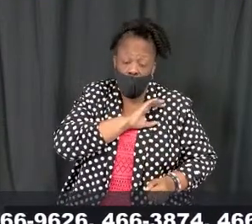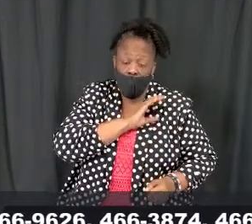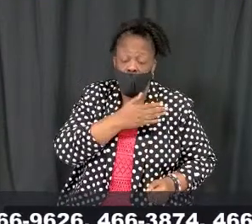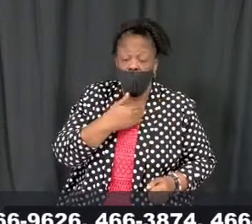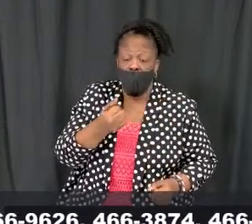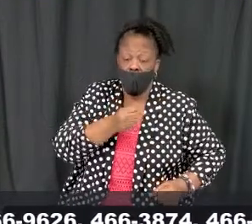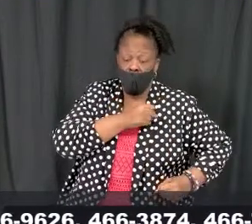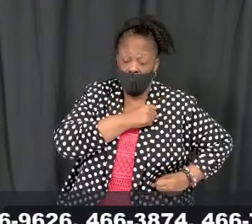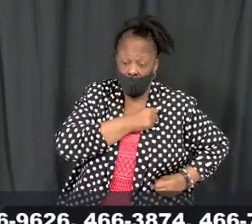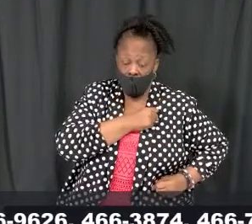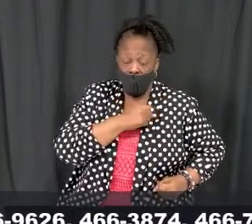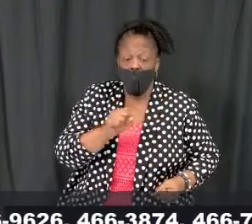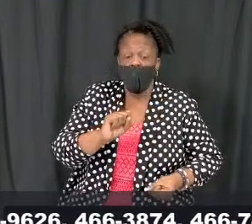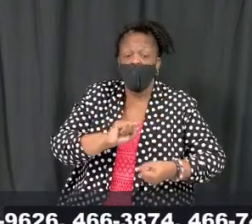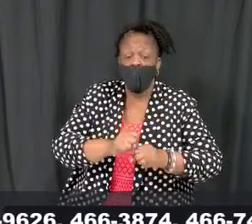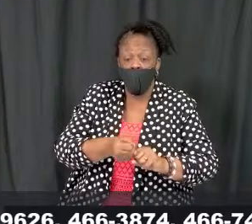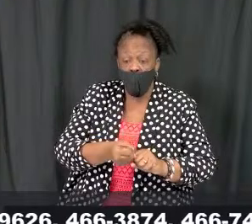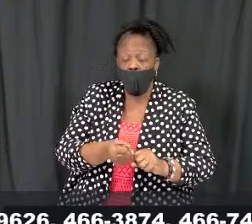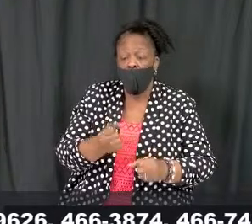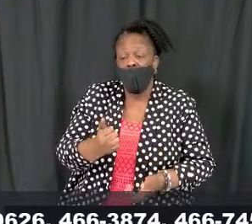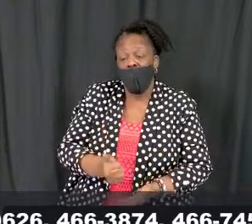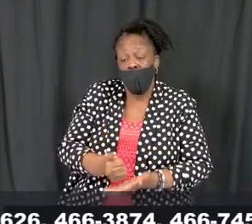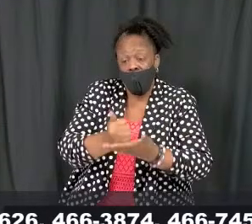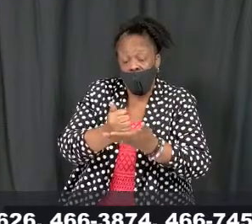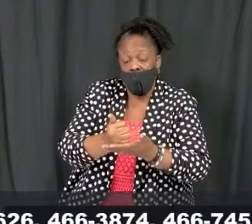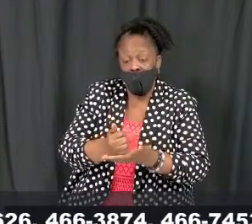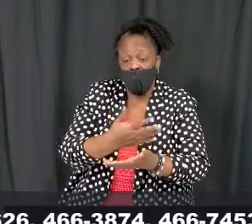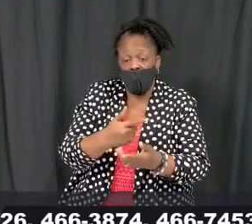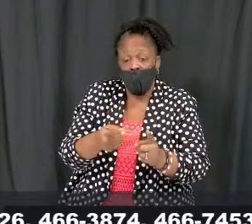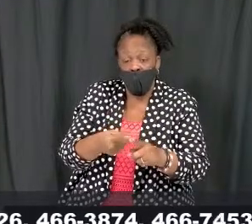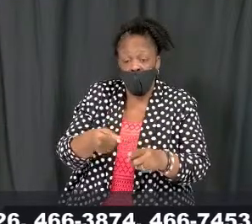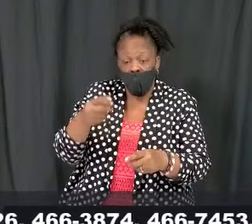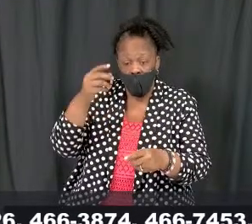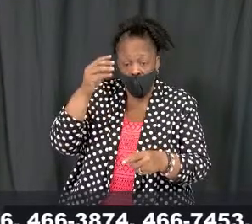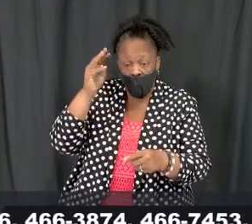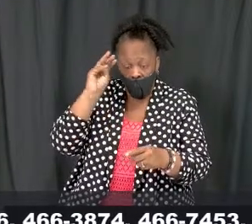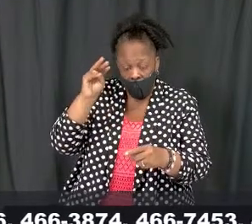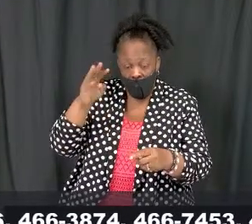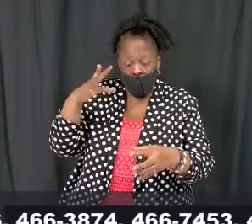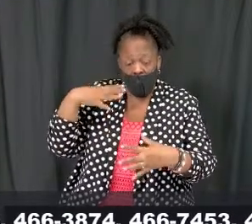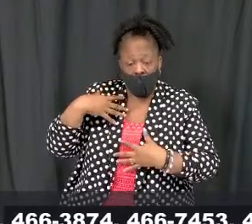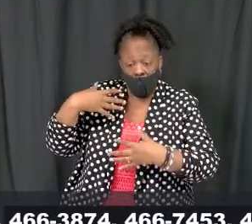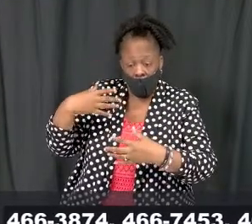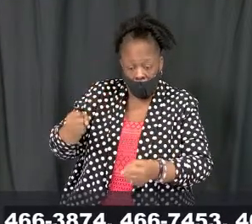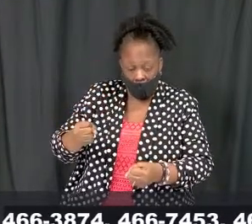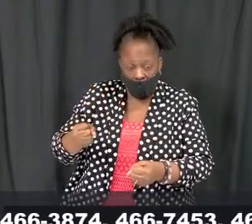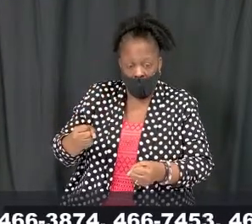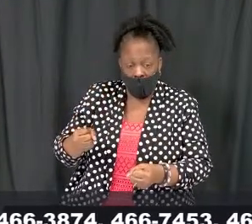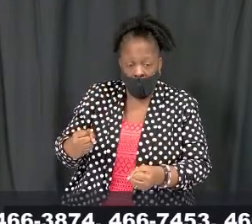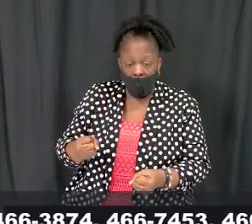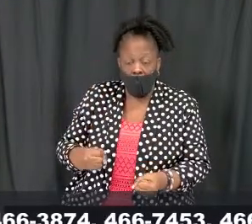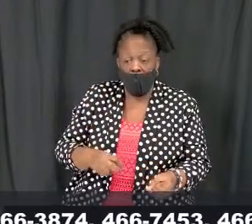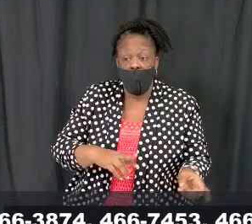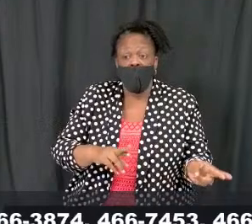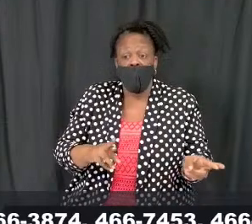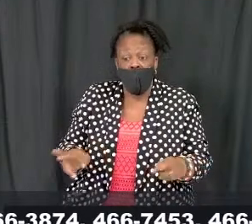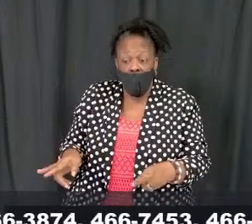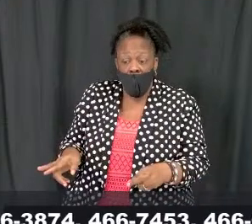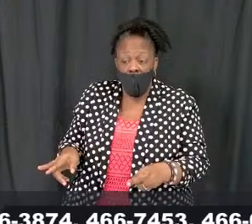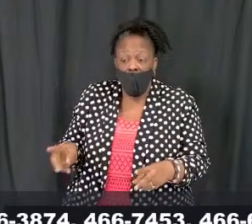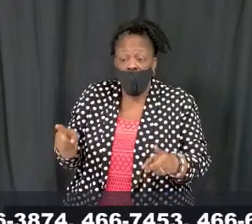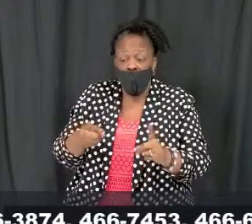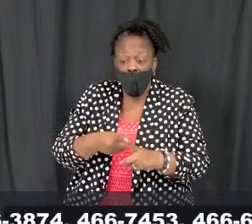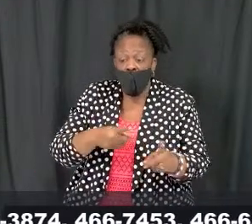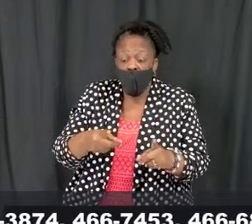are mandated to provide support to the Ministry of Health, and we stand ready to ensure that they discharge or